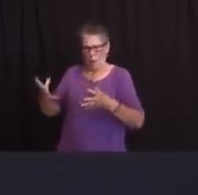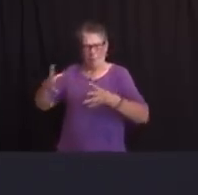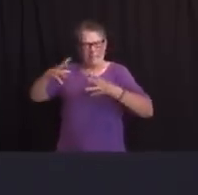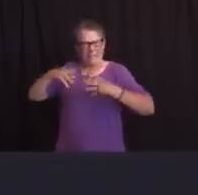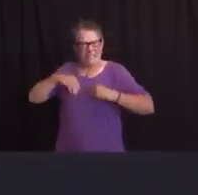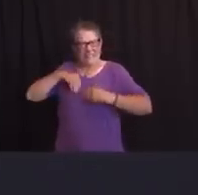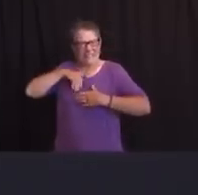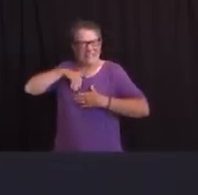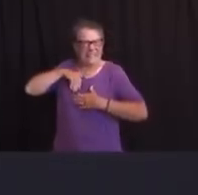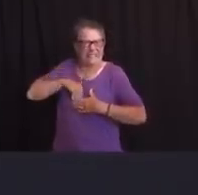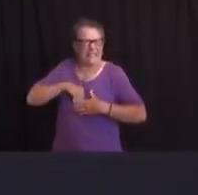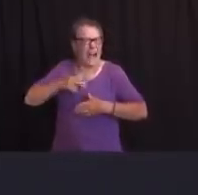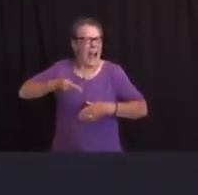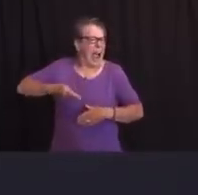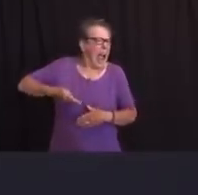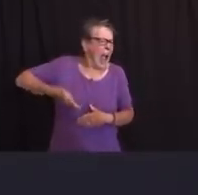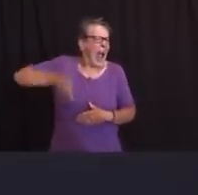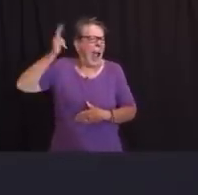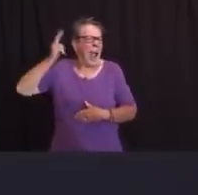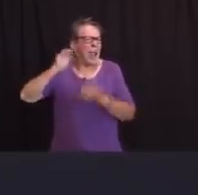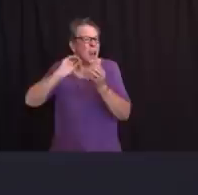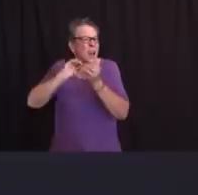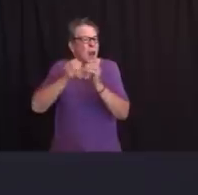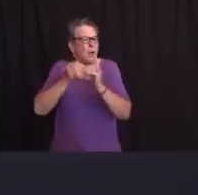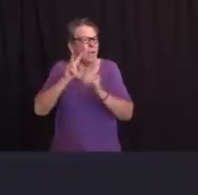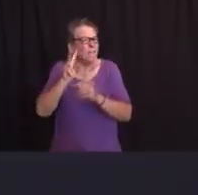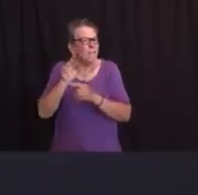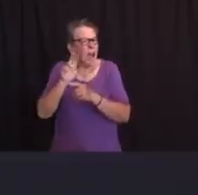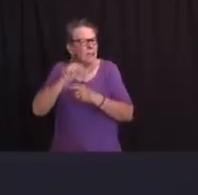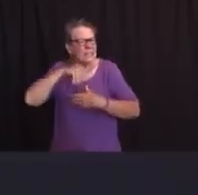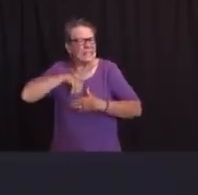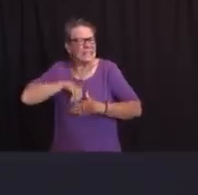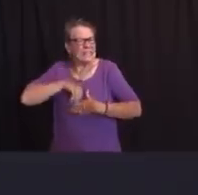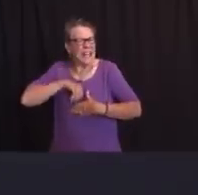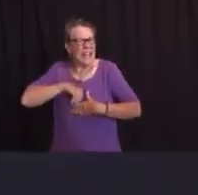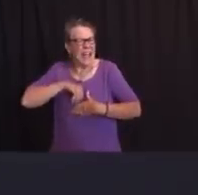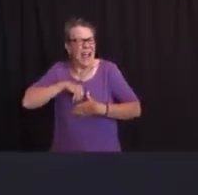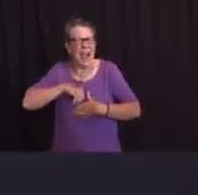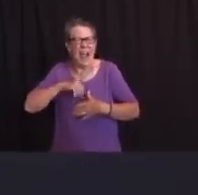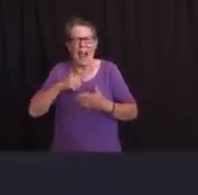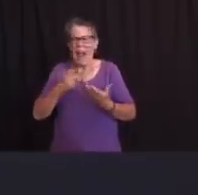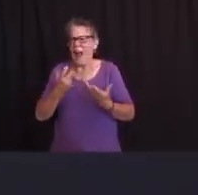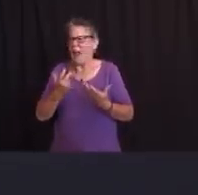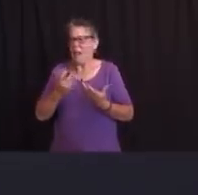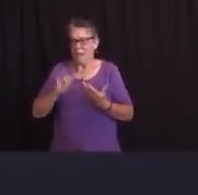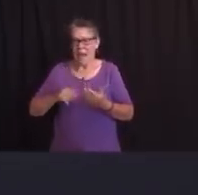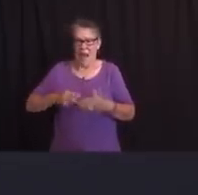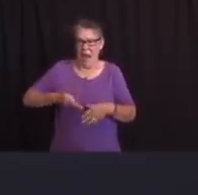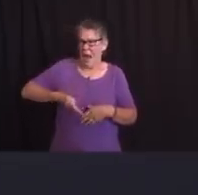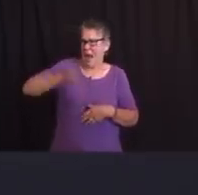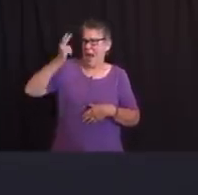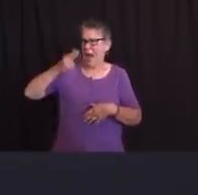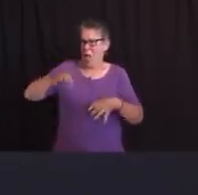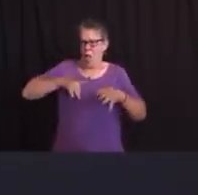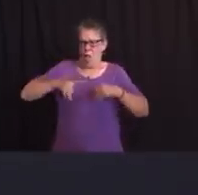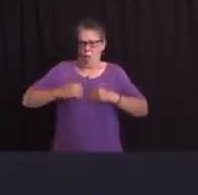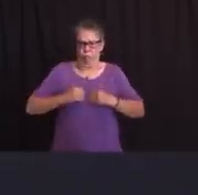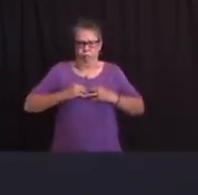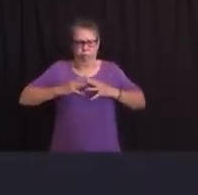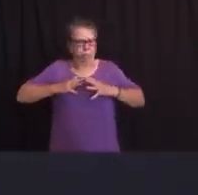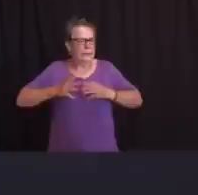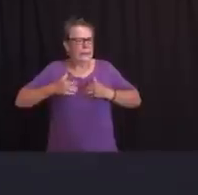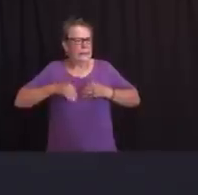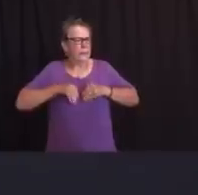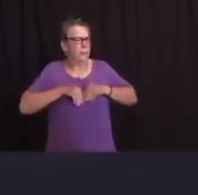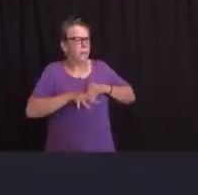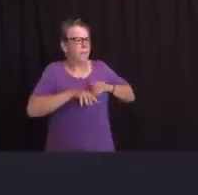of transmission and raises concern that, unlike other variants, vaccinated people infected